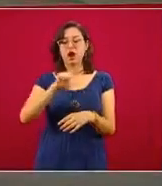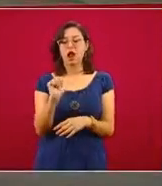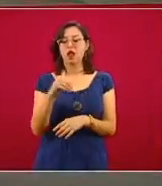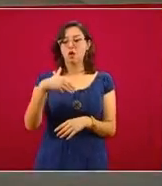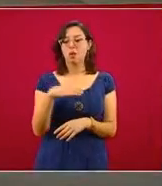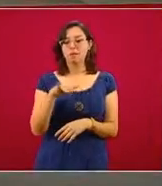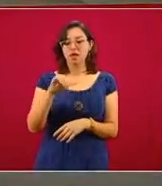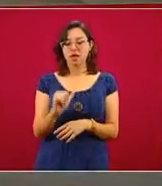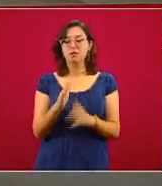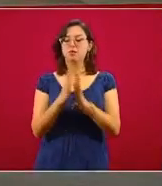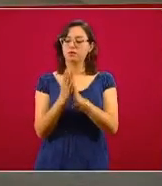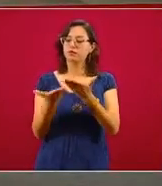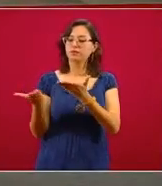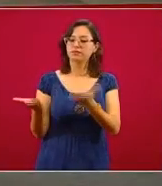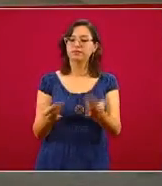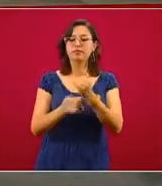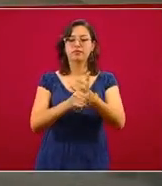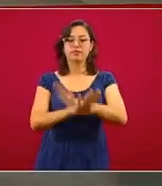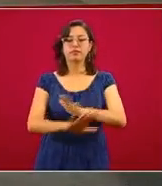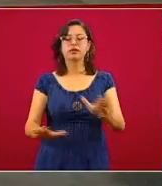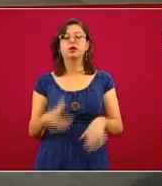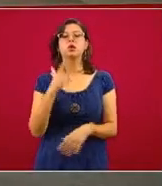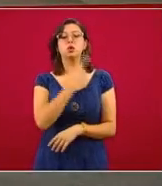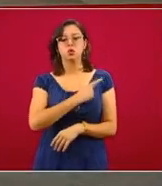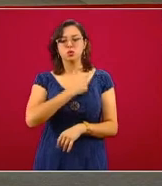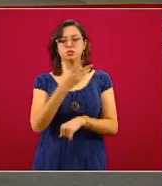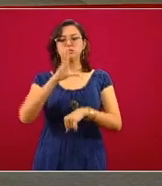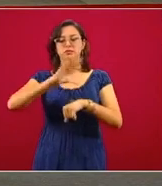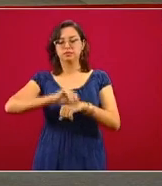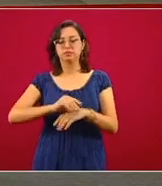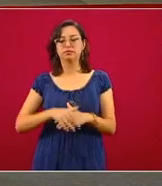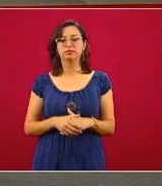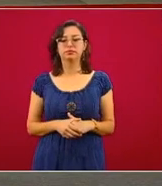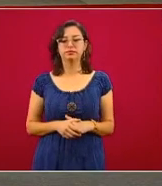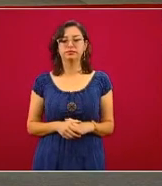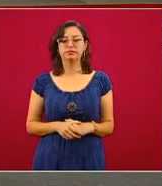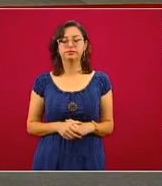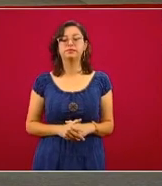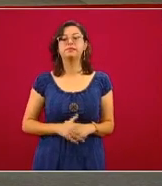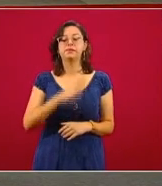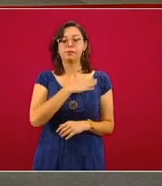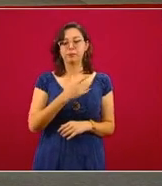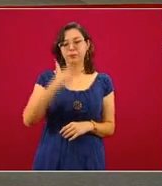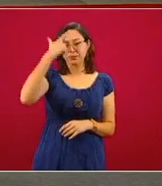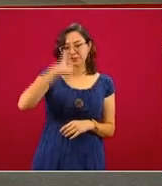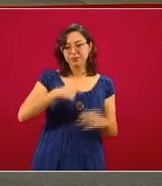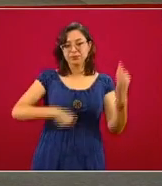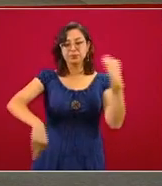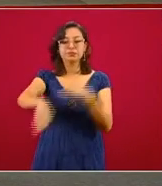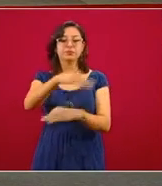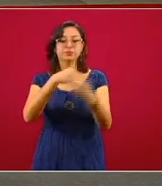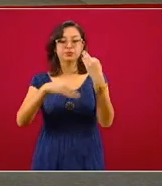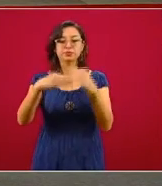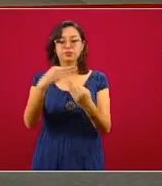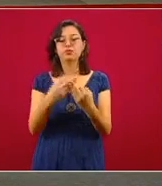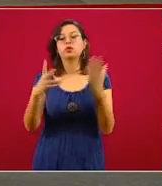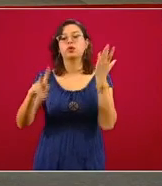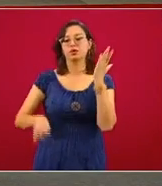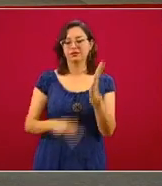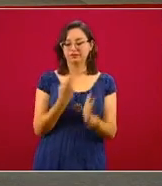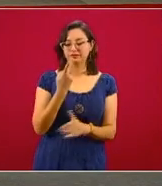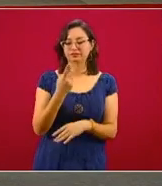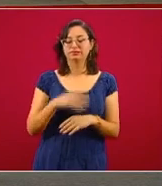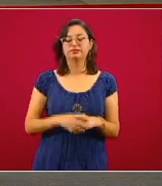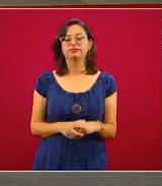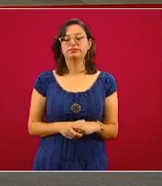newly confirmed cases, but definitely less than we would have had if we